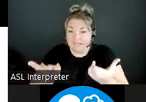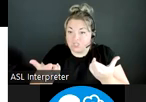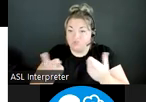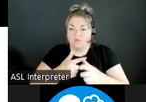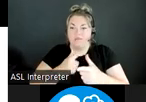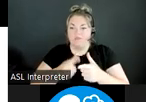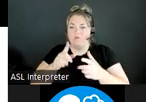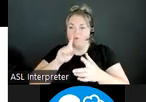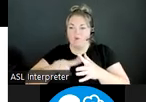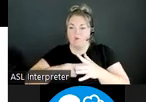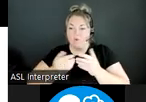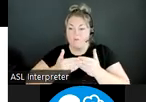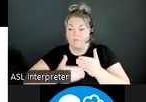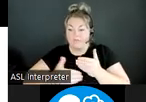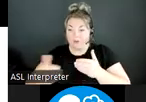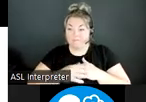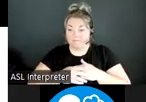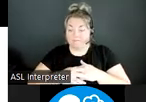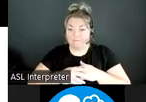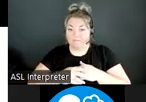we can go from there.